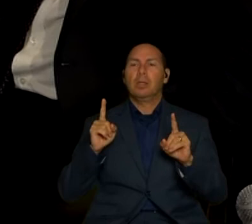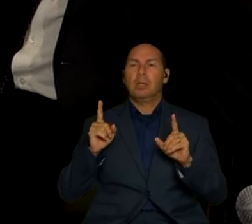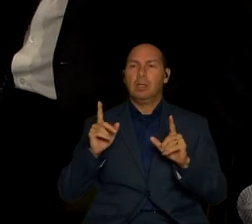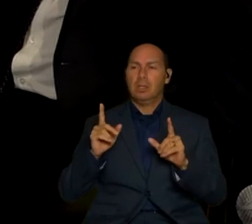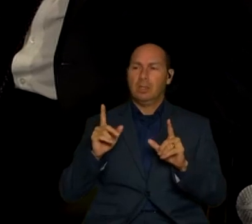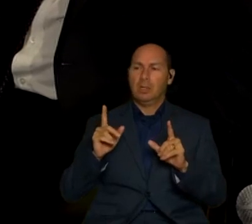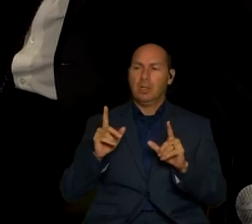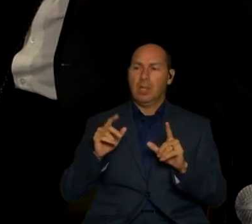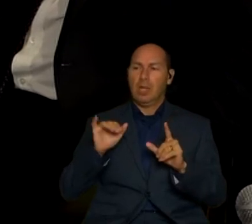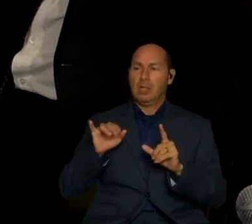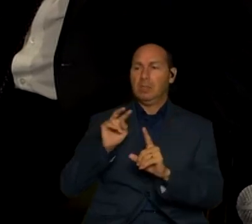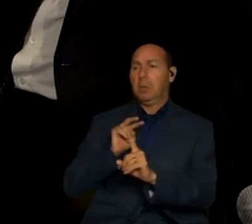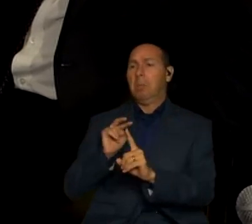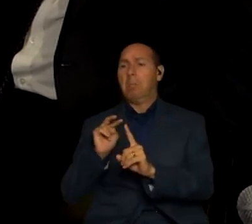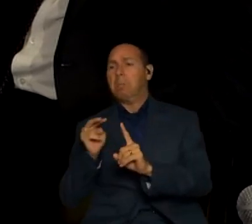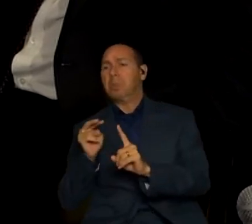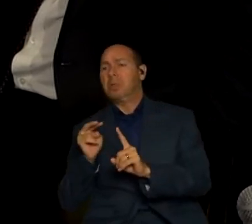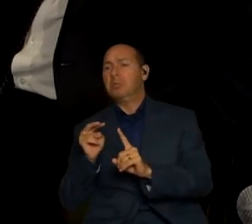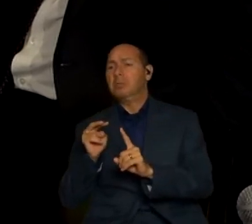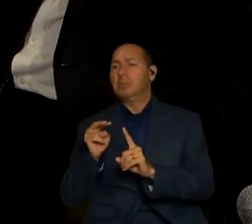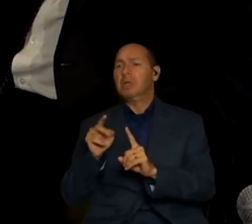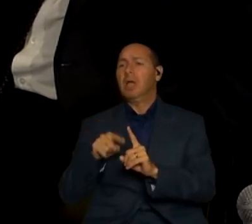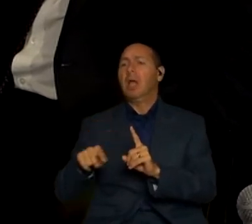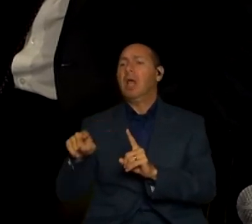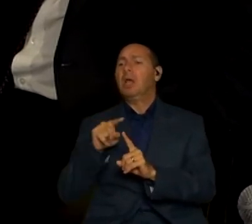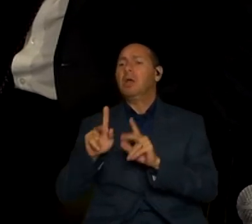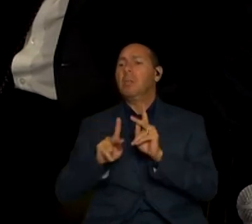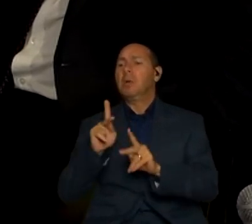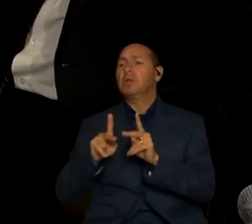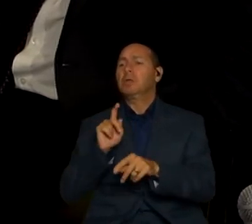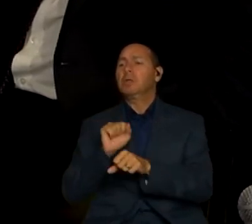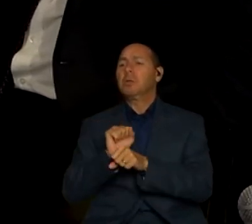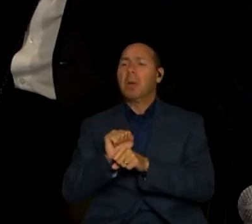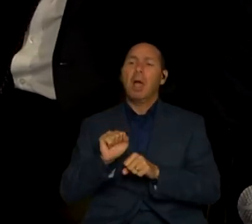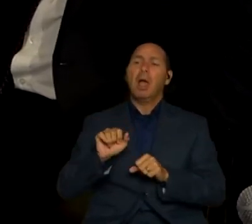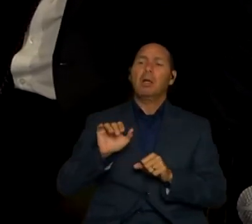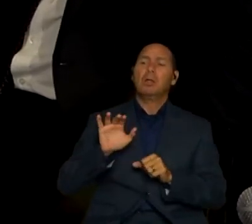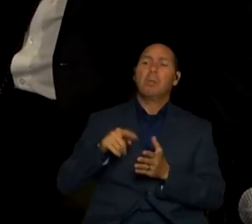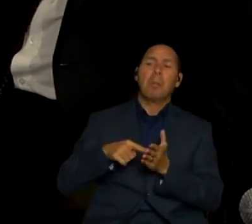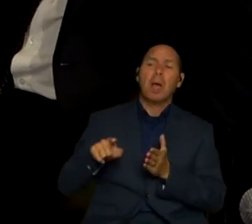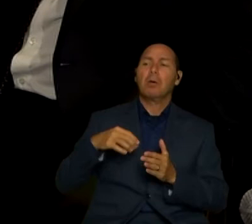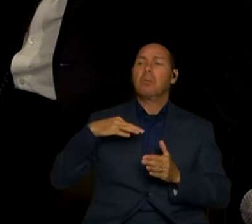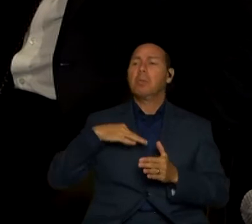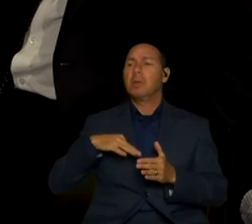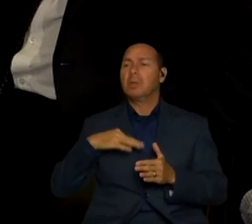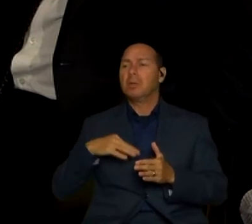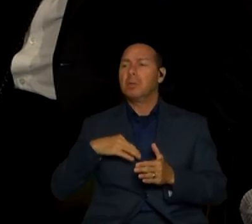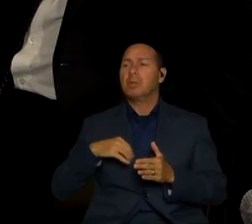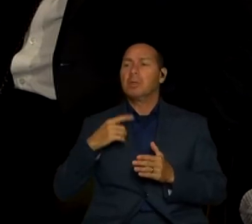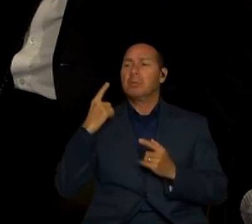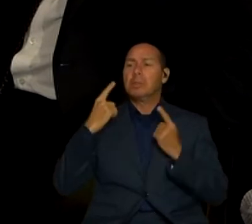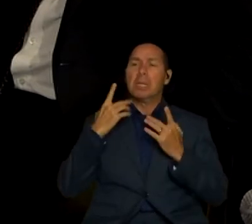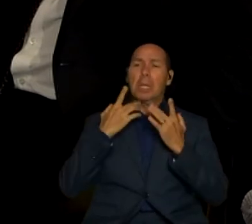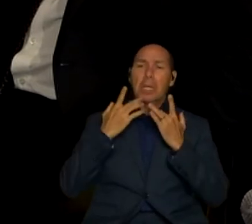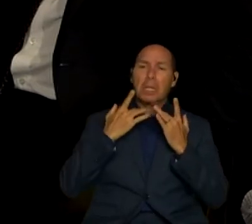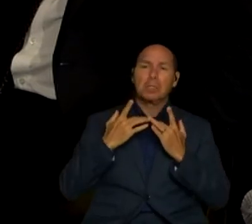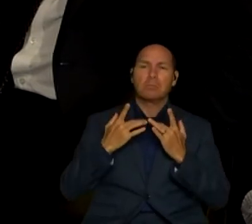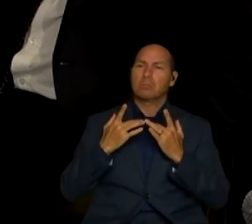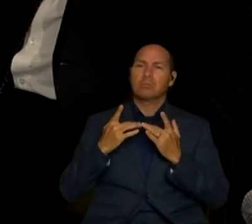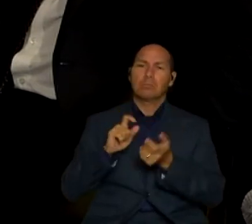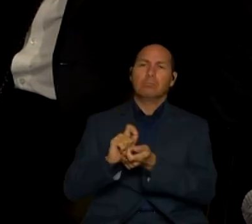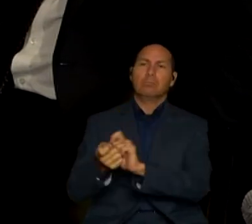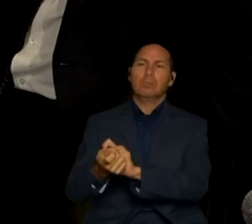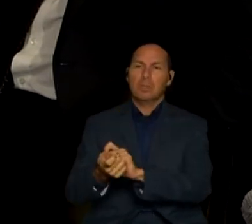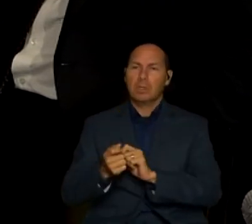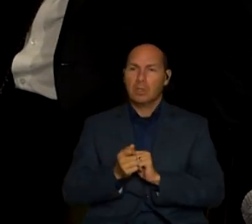austerity within our employee headcount and employee benefits, and having a governor that was going to be able